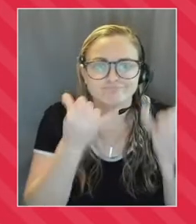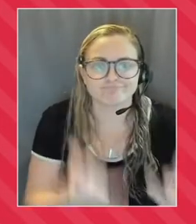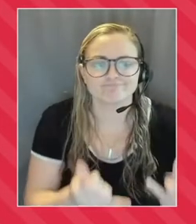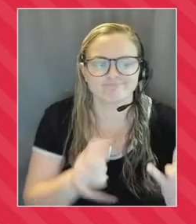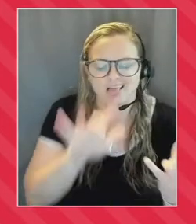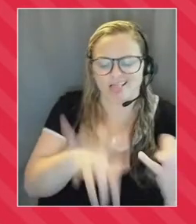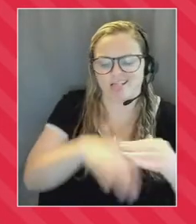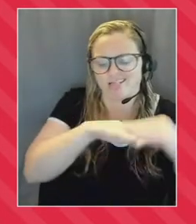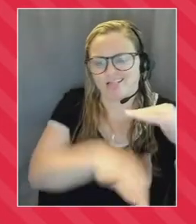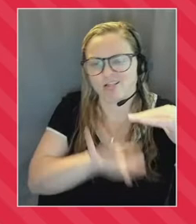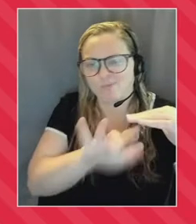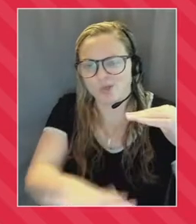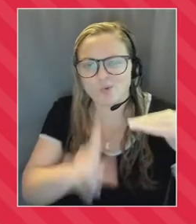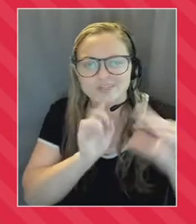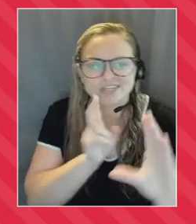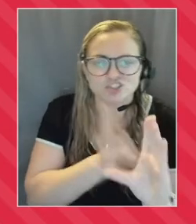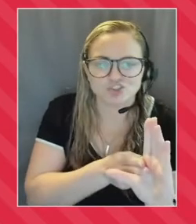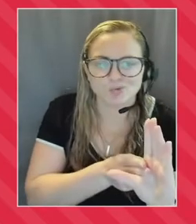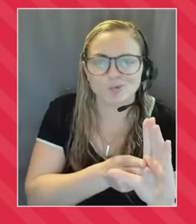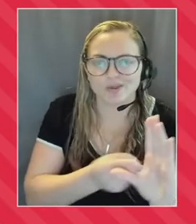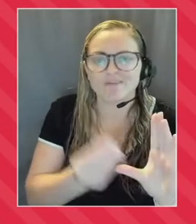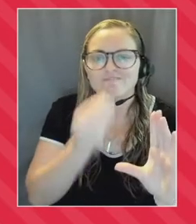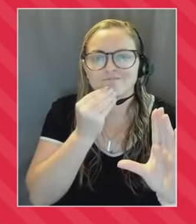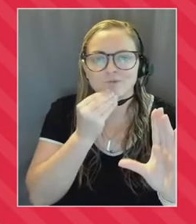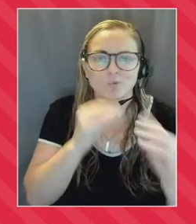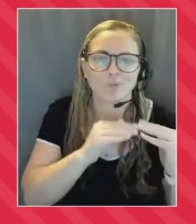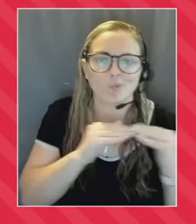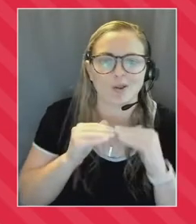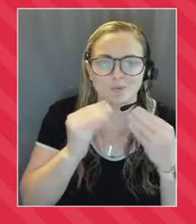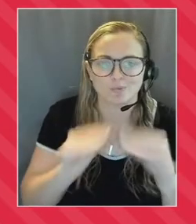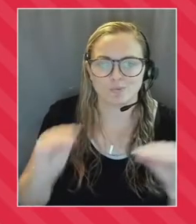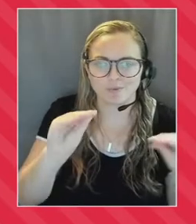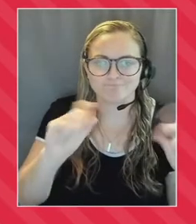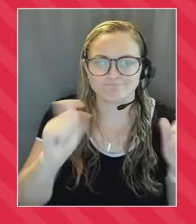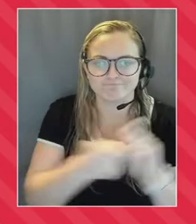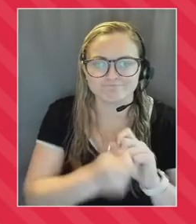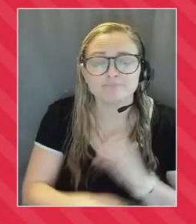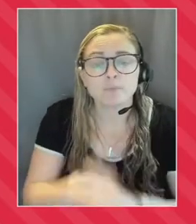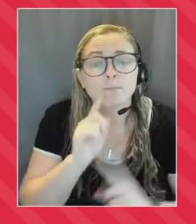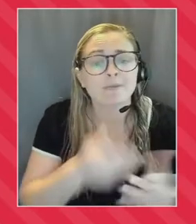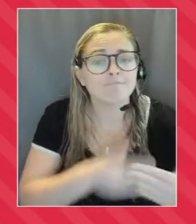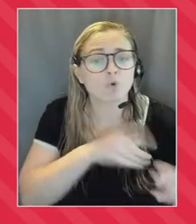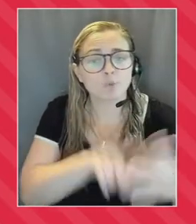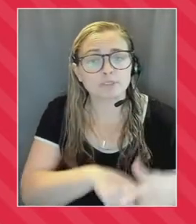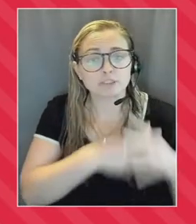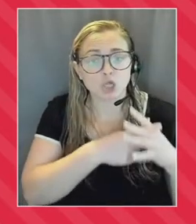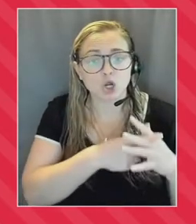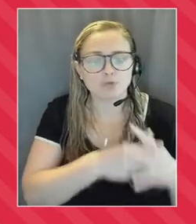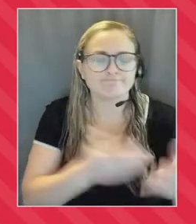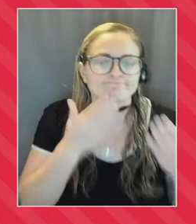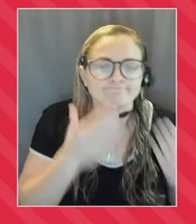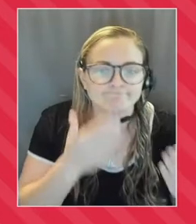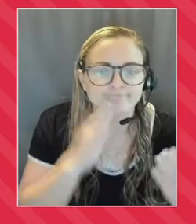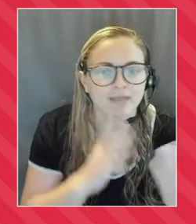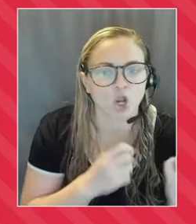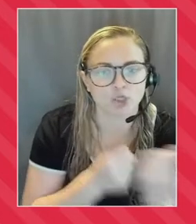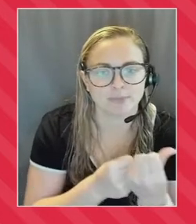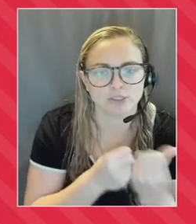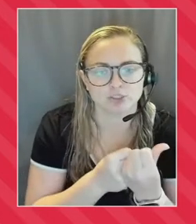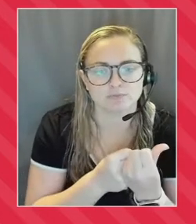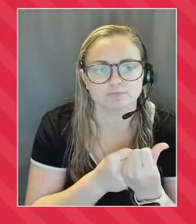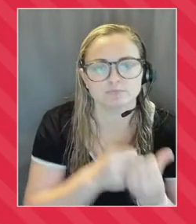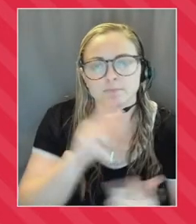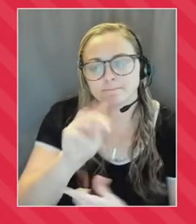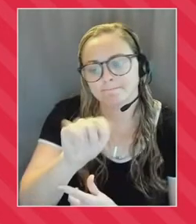that says Join the Food Equity Movement. Before we get started, I would like to thank our sponsors, Mattress